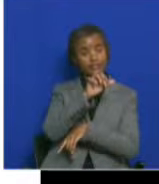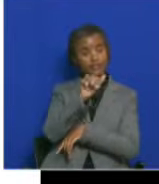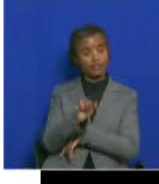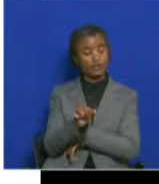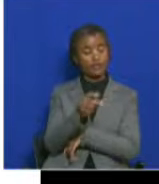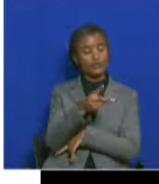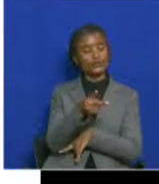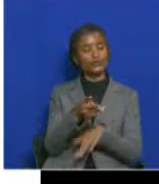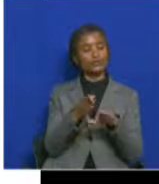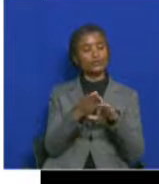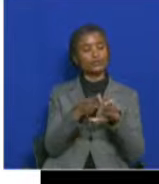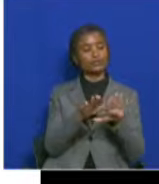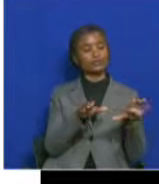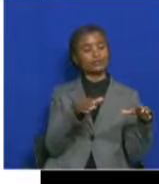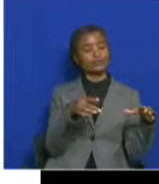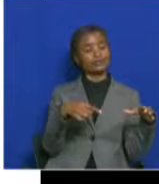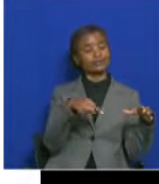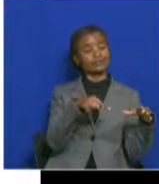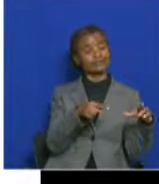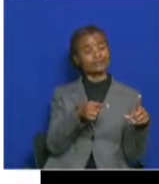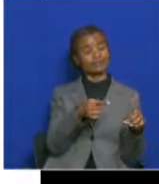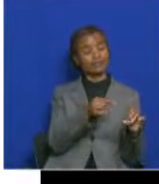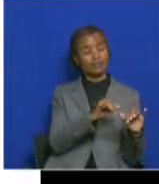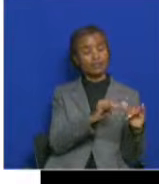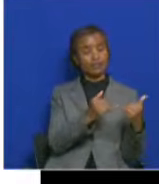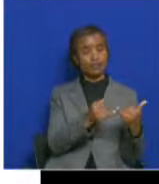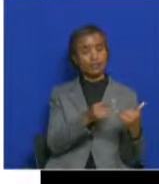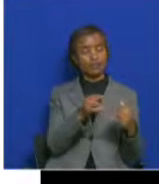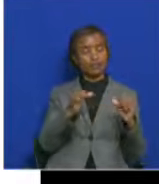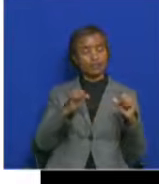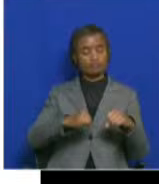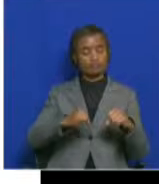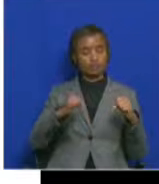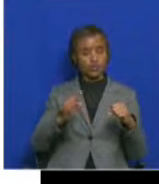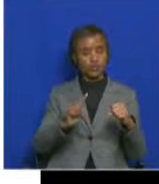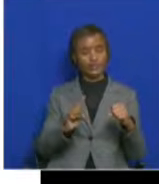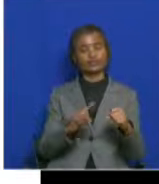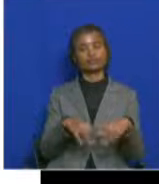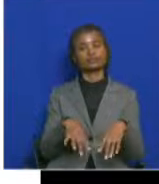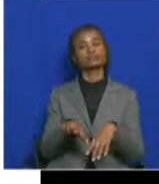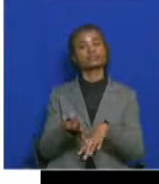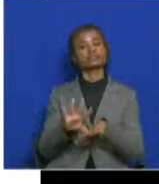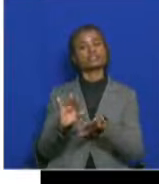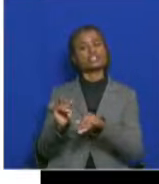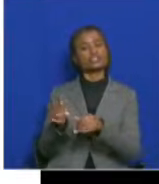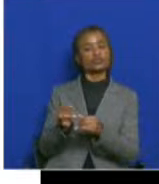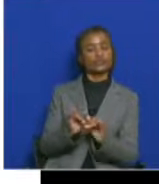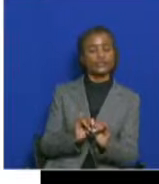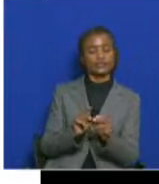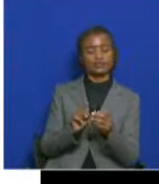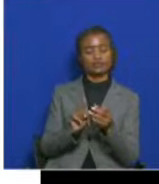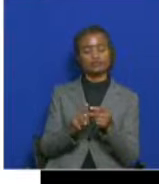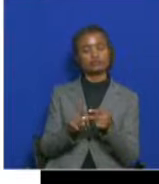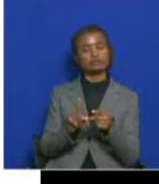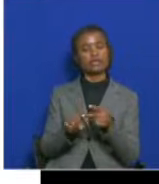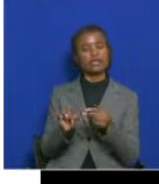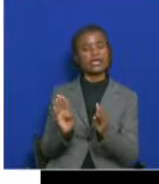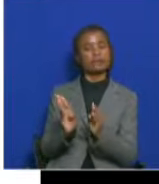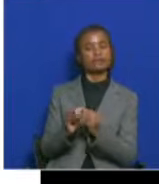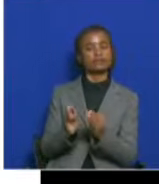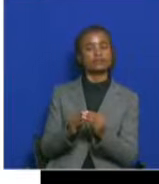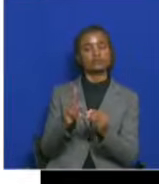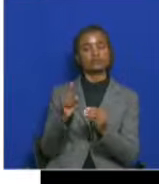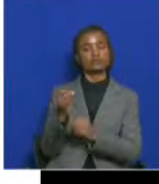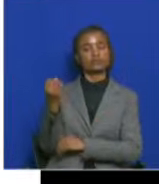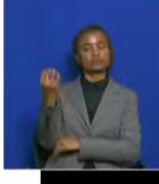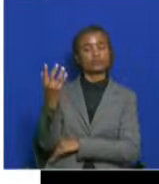SMARDA agree to facilitate introductions, meetings, and/or presentations at the highest level of the government of the Republic